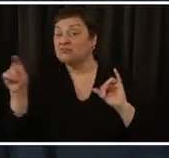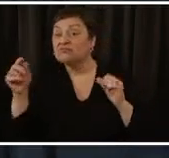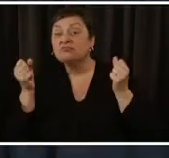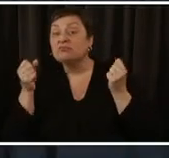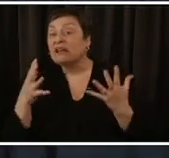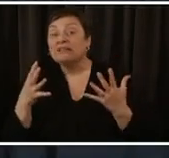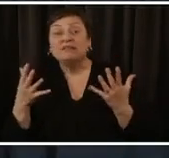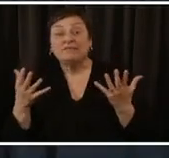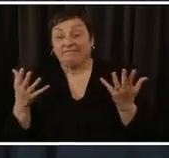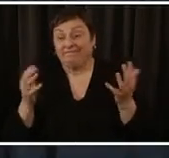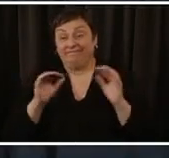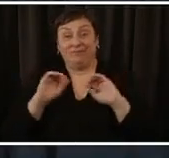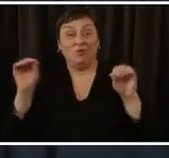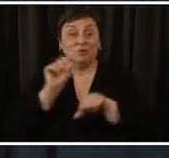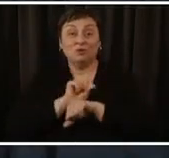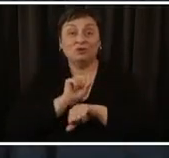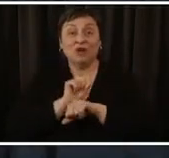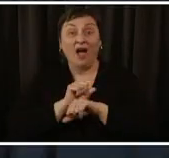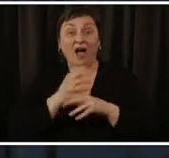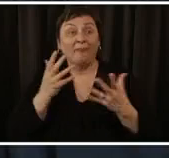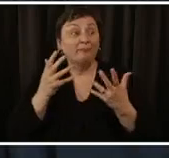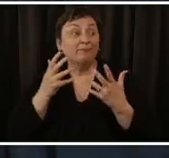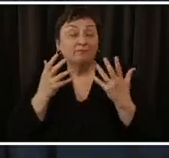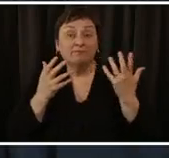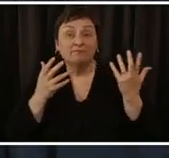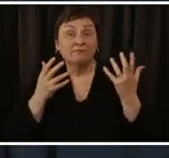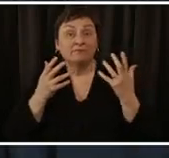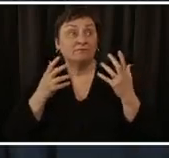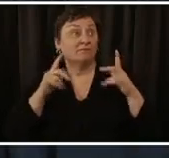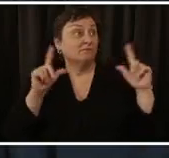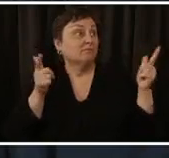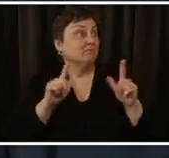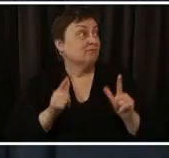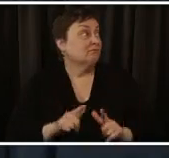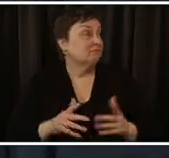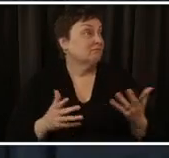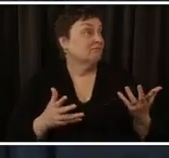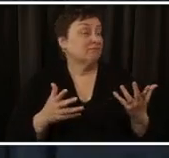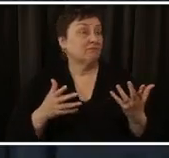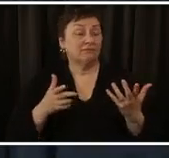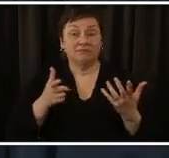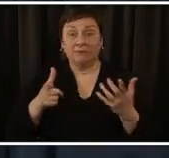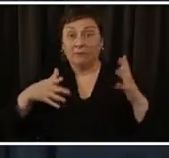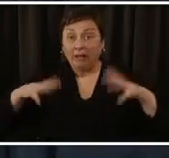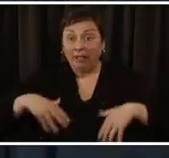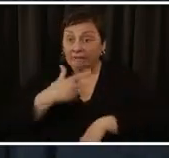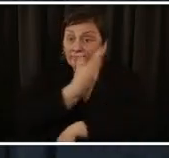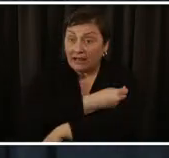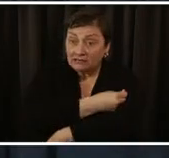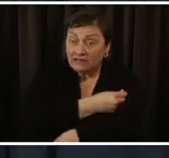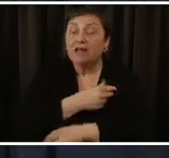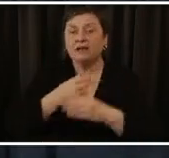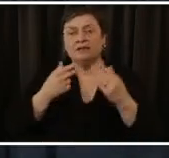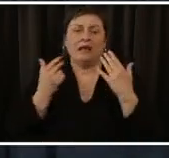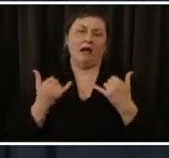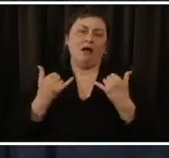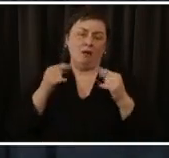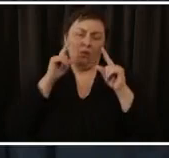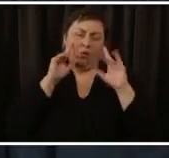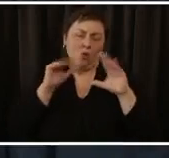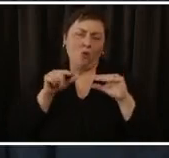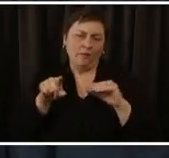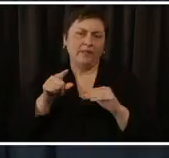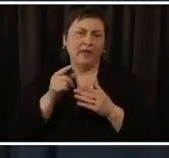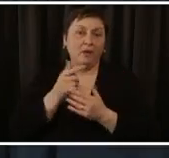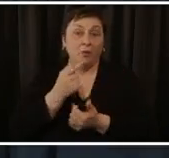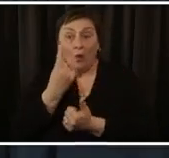or perhaps their fear until they were vaccinated of being able to work. Now, hopefully, they're either partially vaccinated or fully